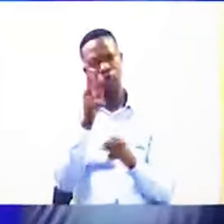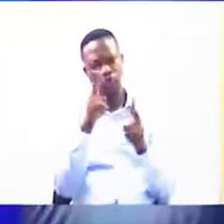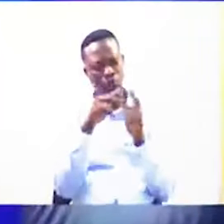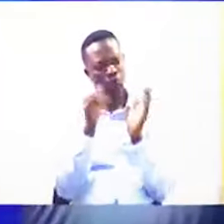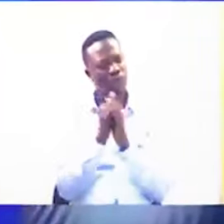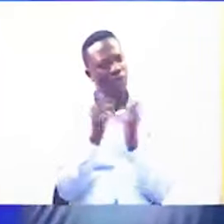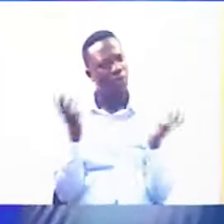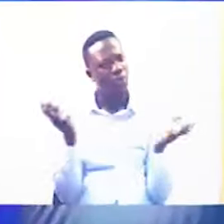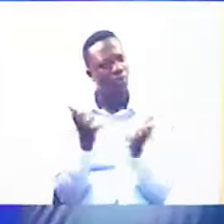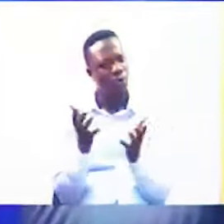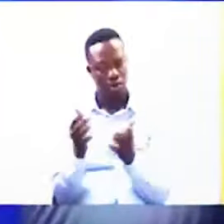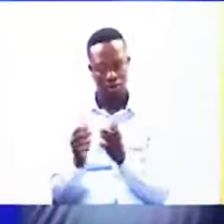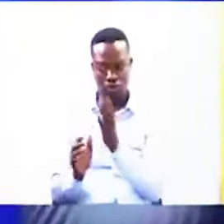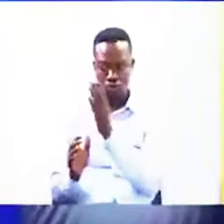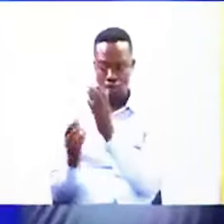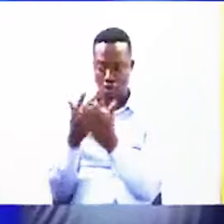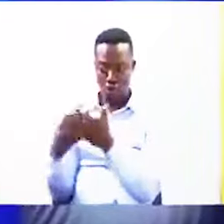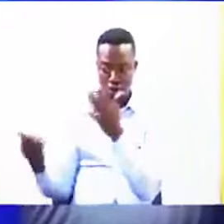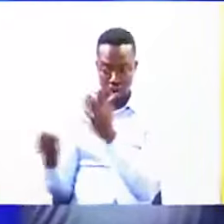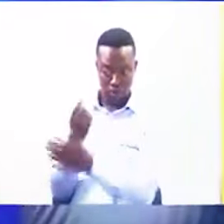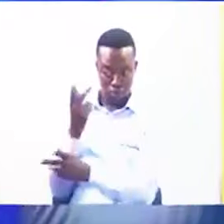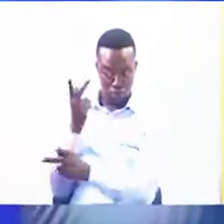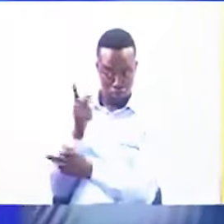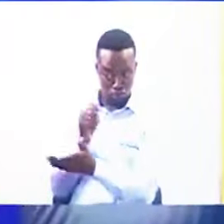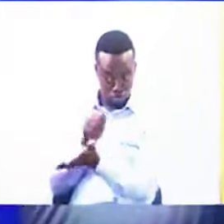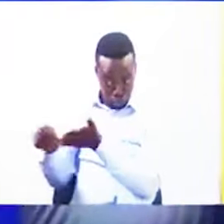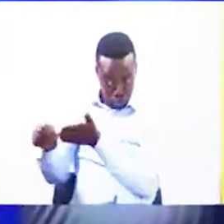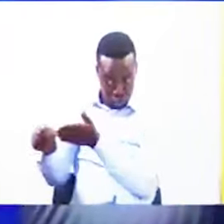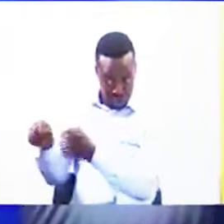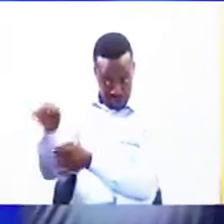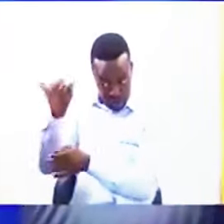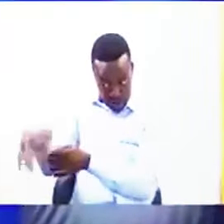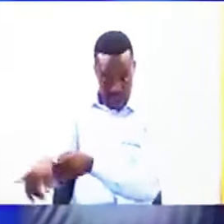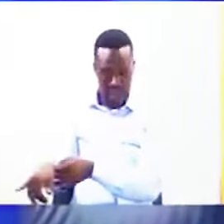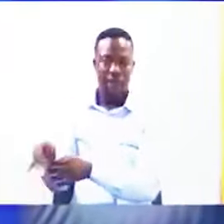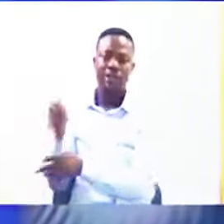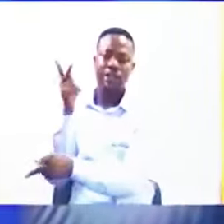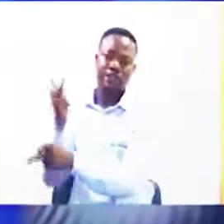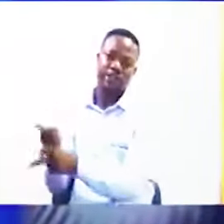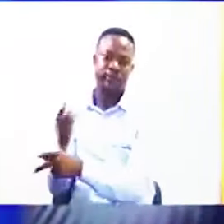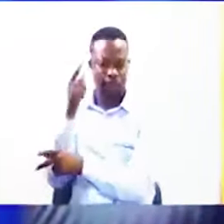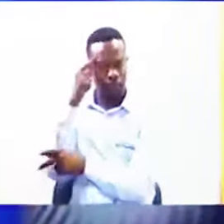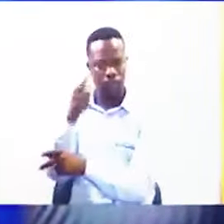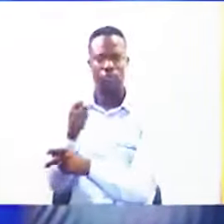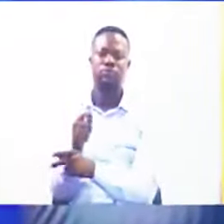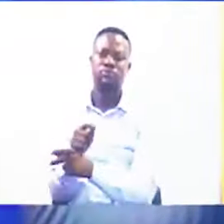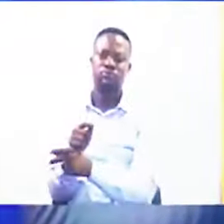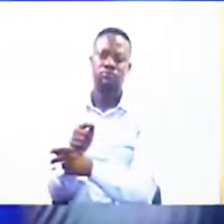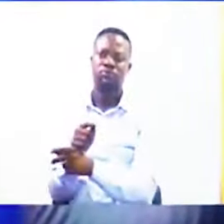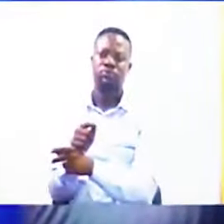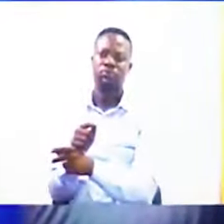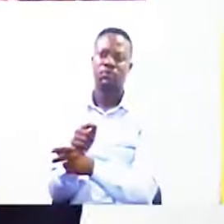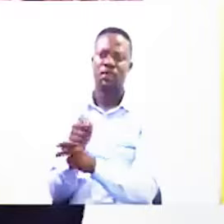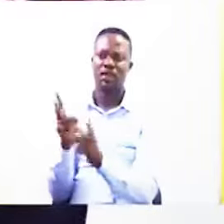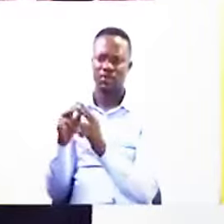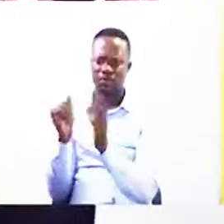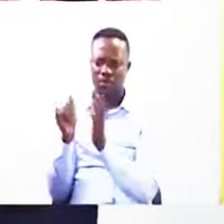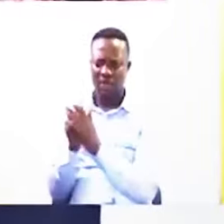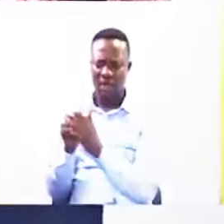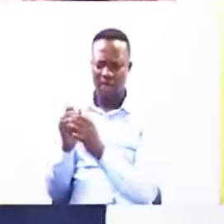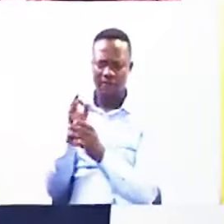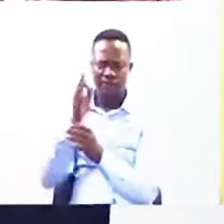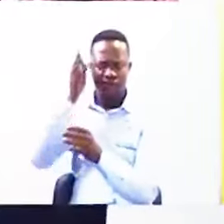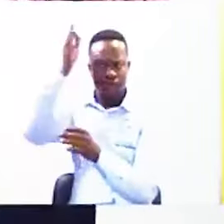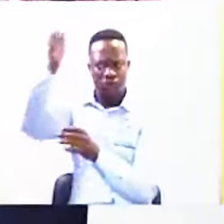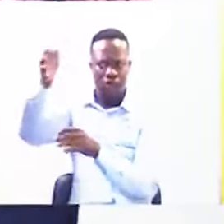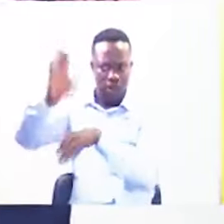of the gospel might be preserved for you. Se ne be ya asempa no no kure no wo be kura so e dia mam. We need to think about tomorrow's church. Se ye dwen